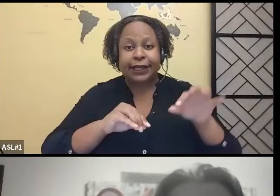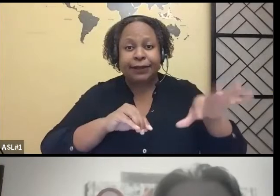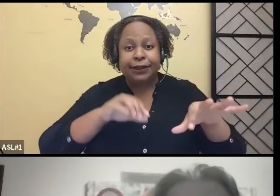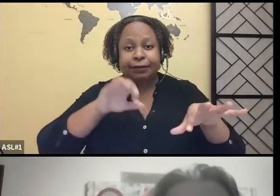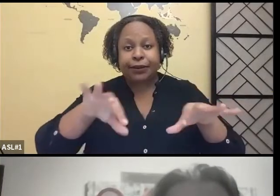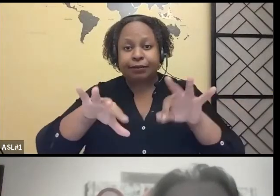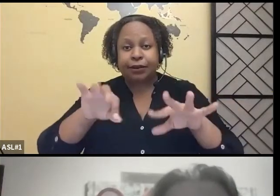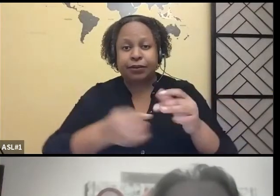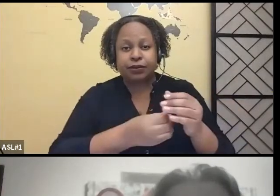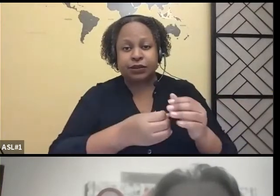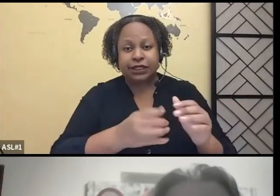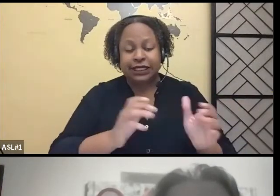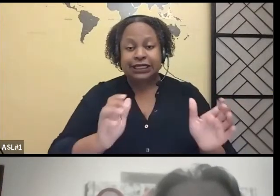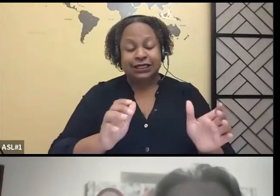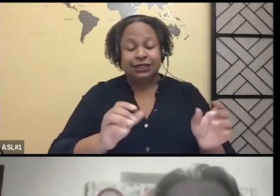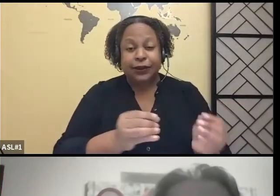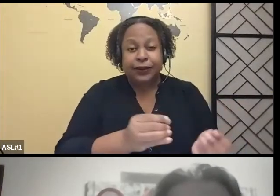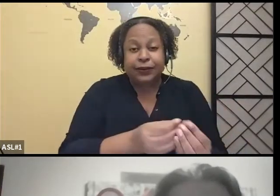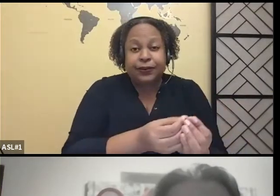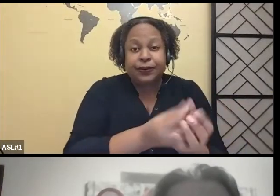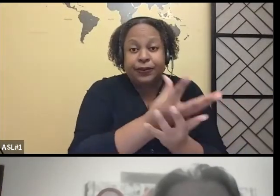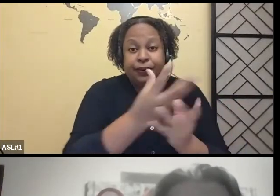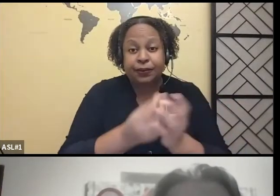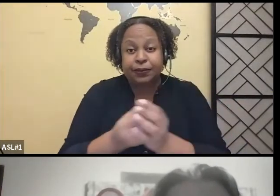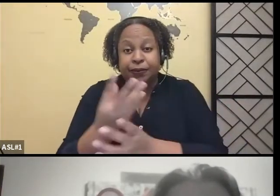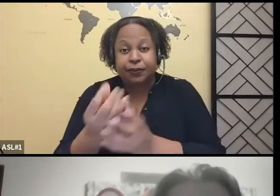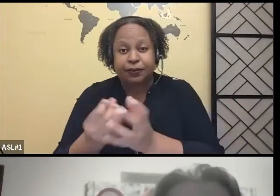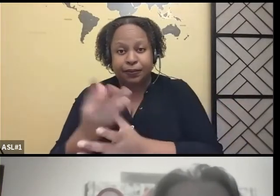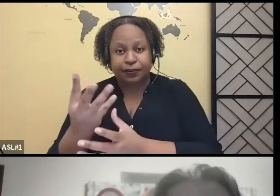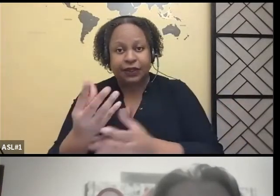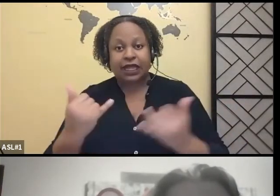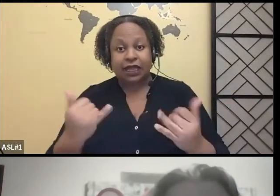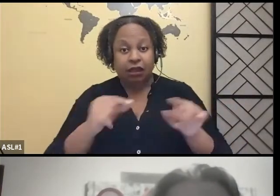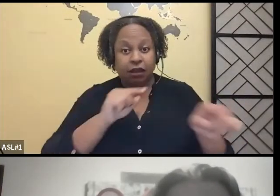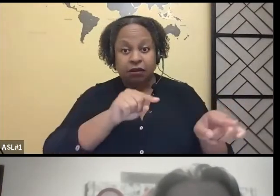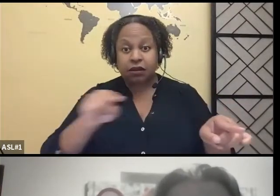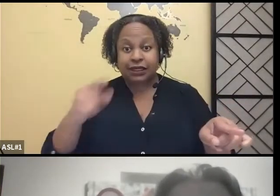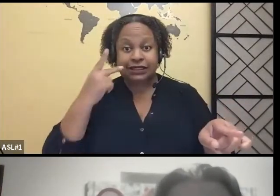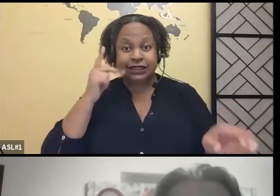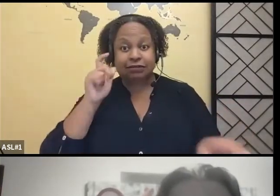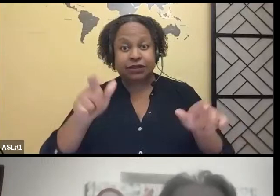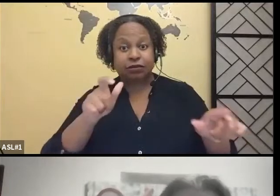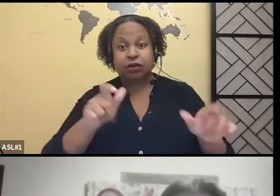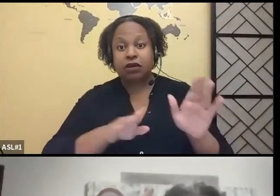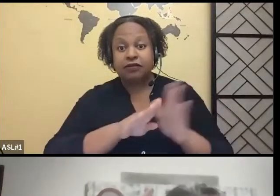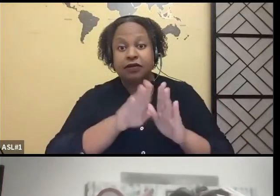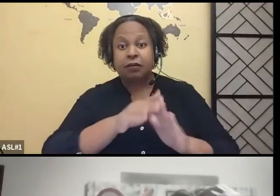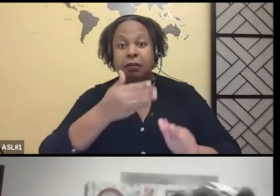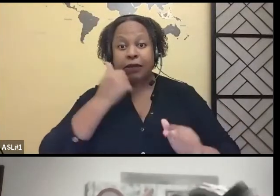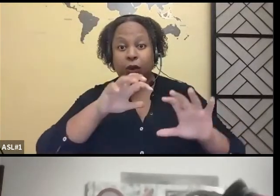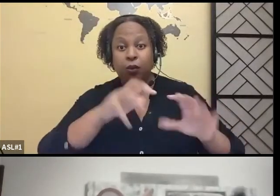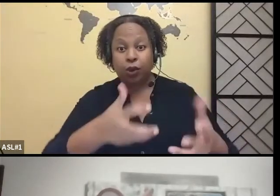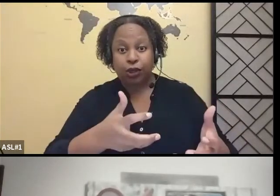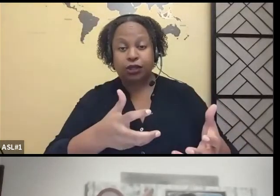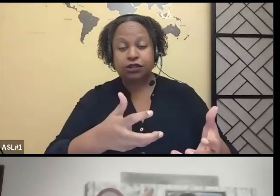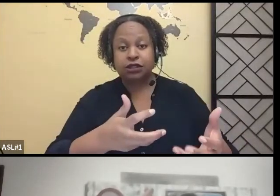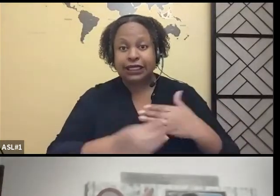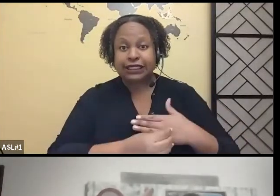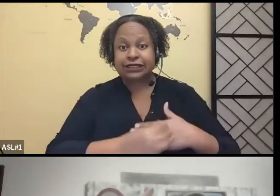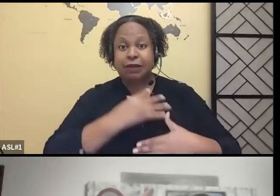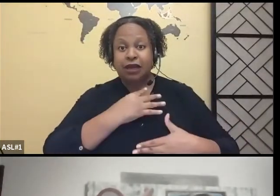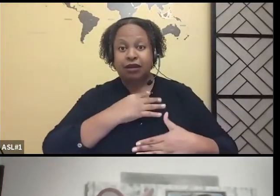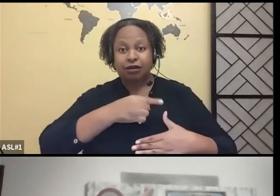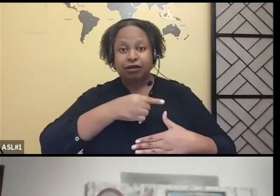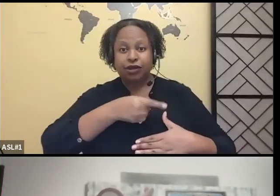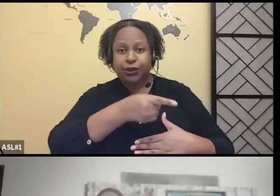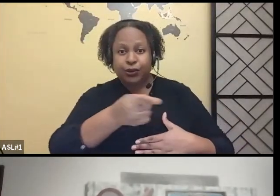being inspired by those who are already building these better worlds, building these different worlds. But I'm wondering